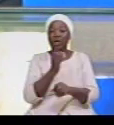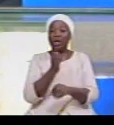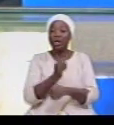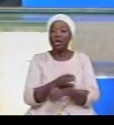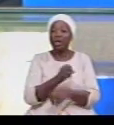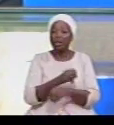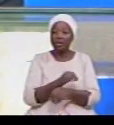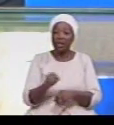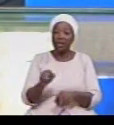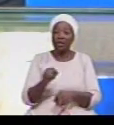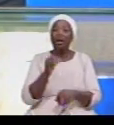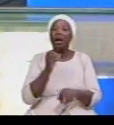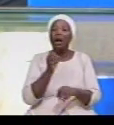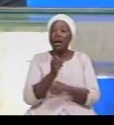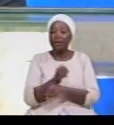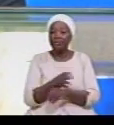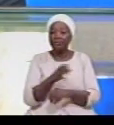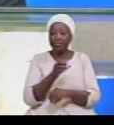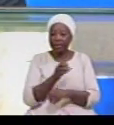advice,